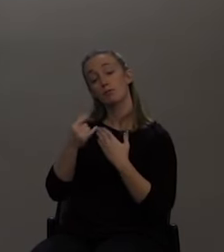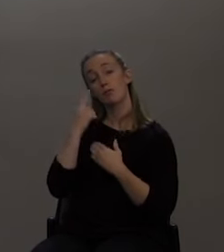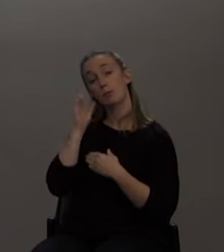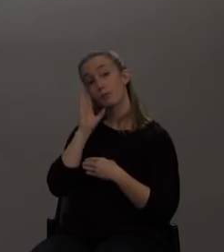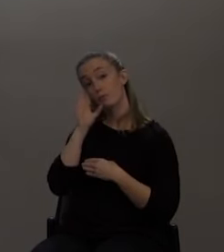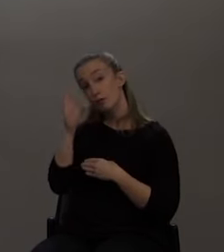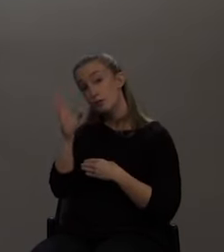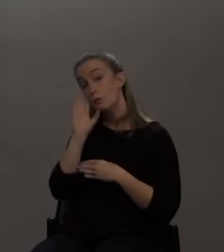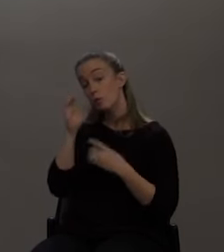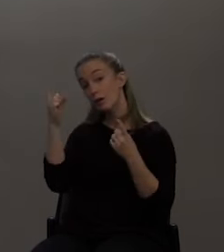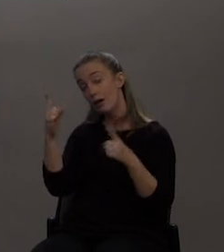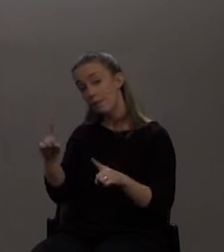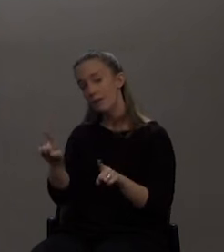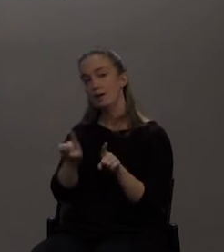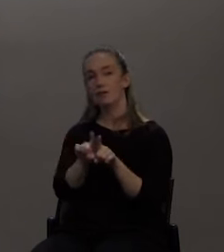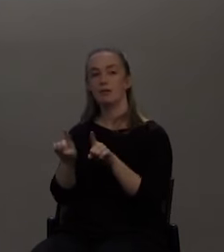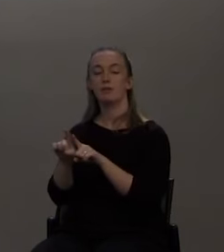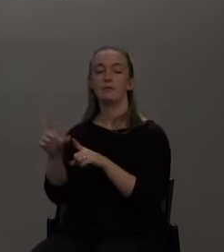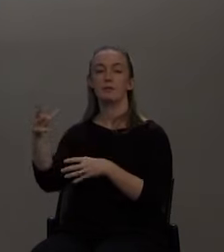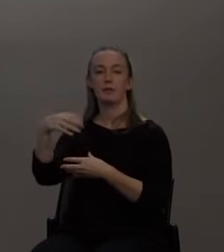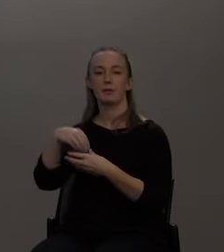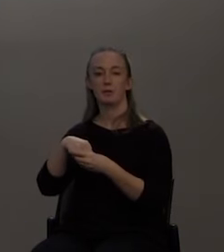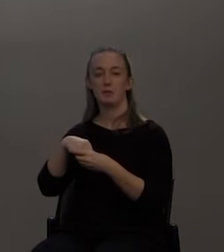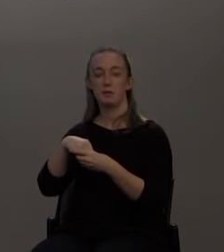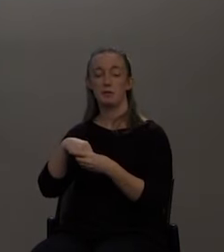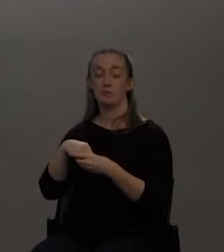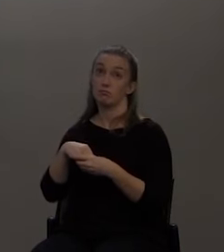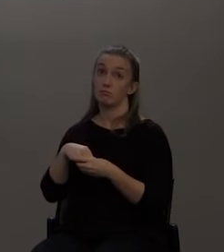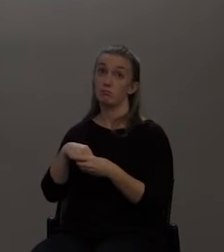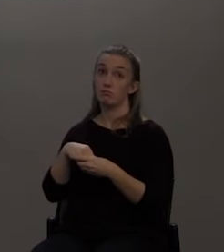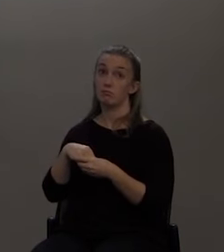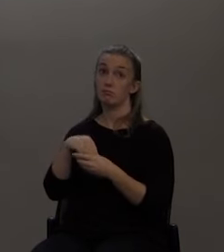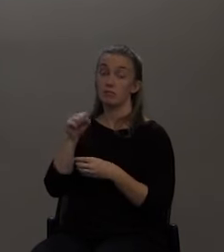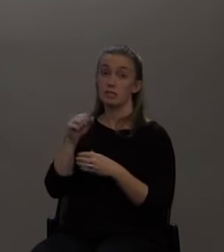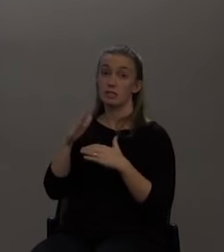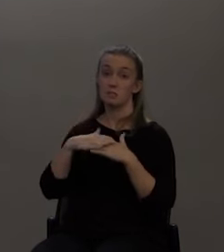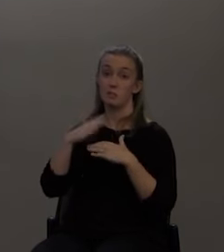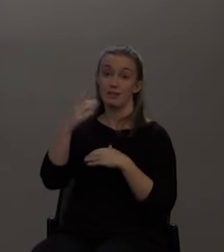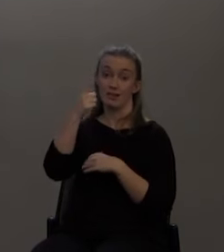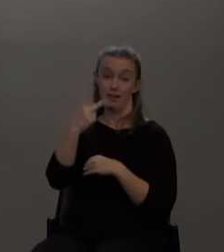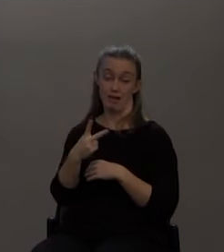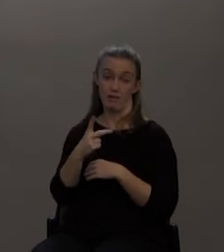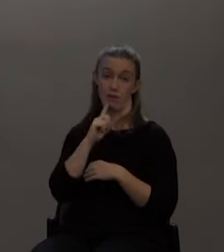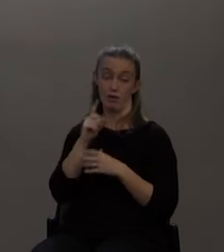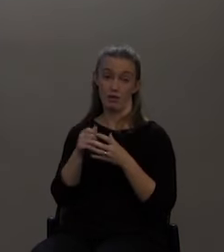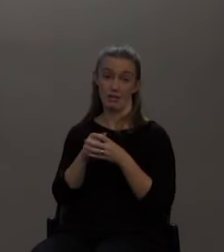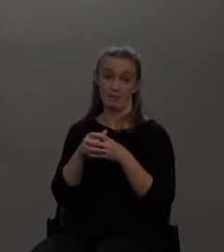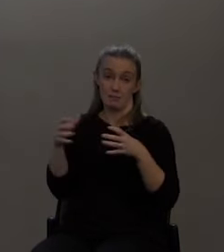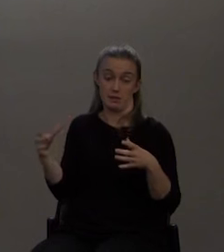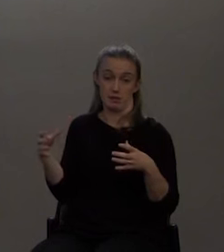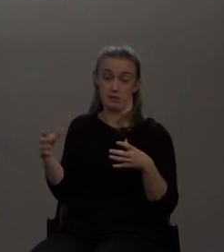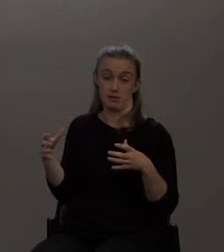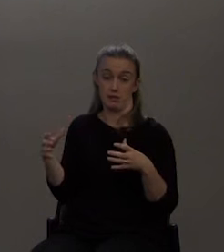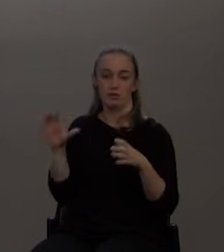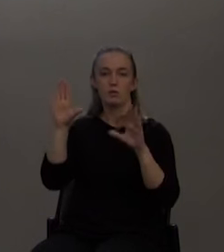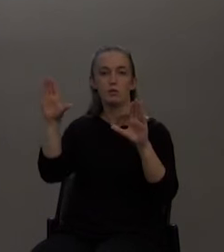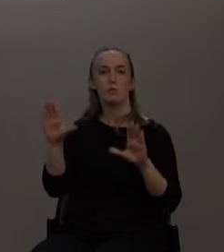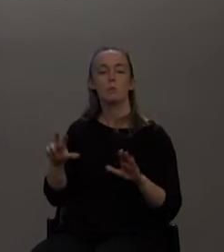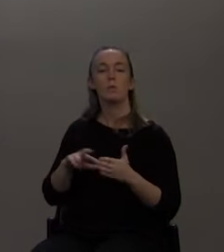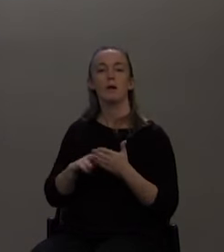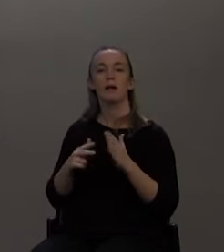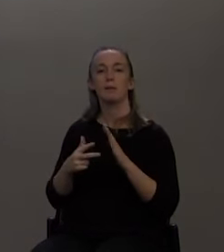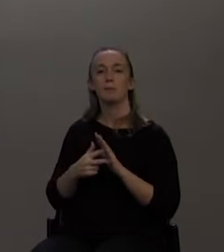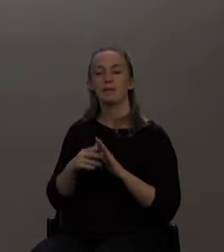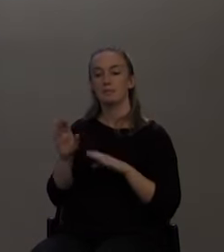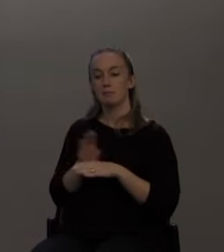also include about more than half of them are expansions. And this is great because this means that there are existing businesses